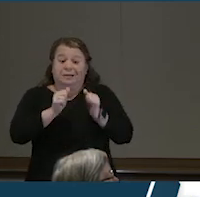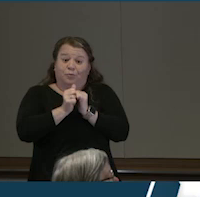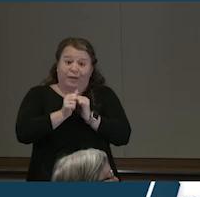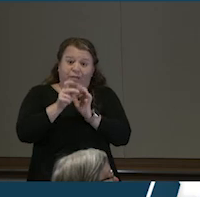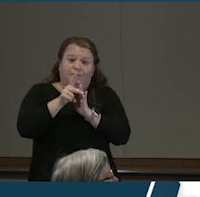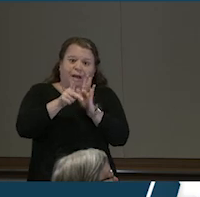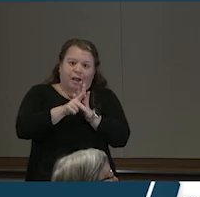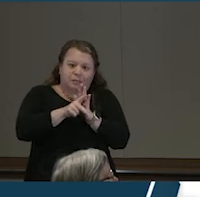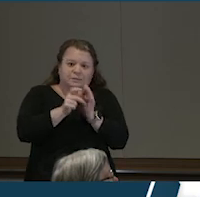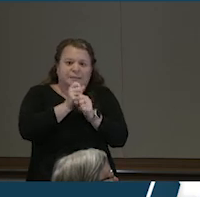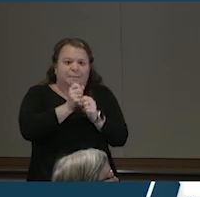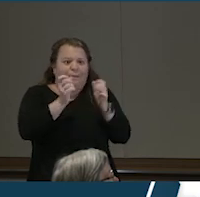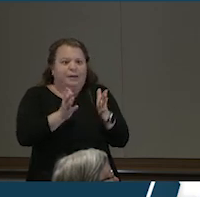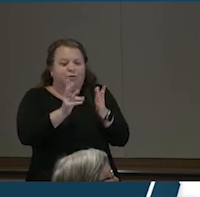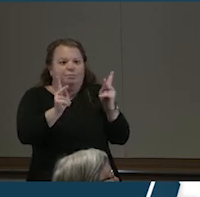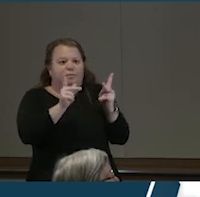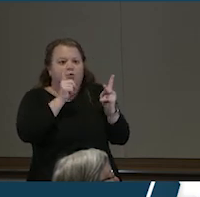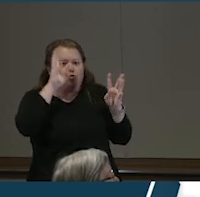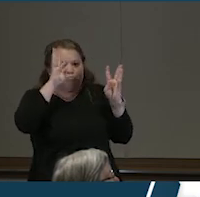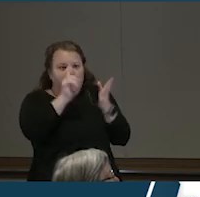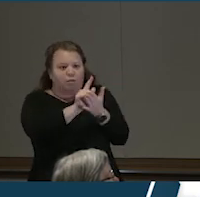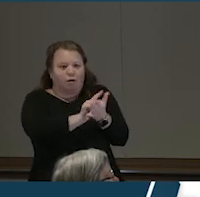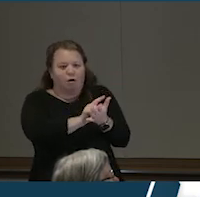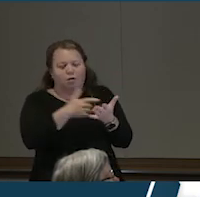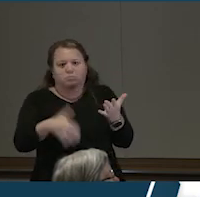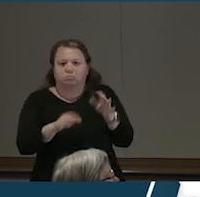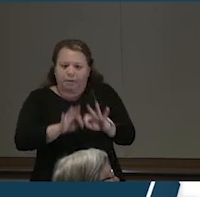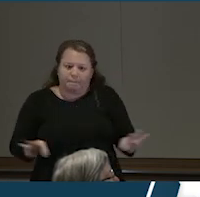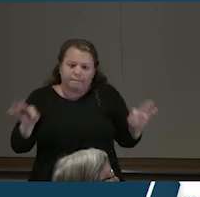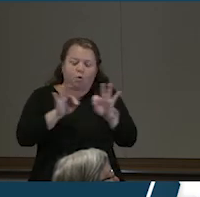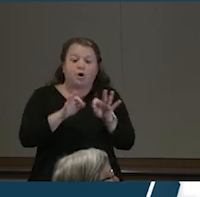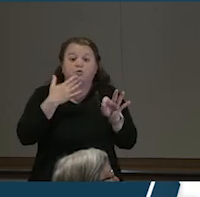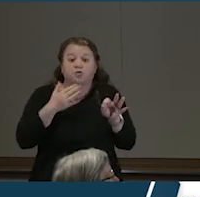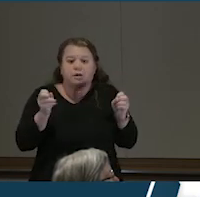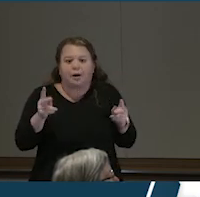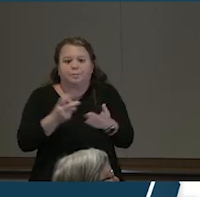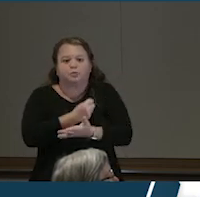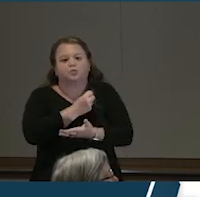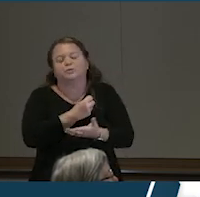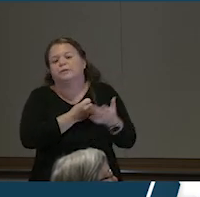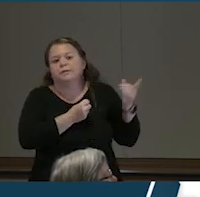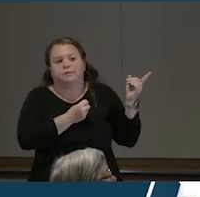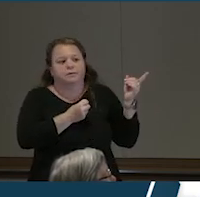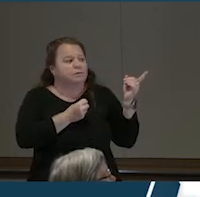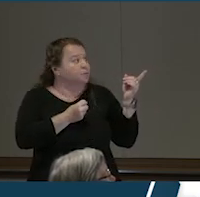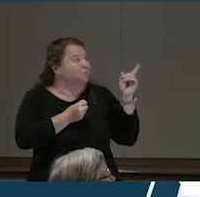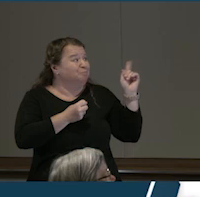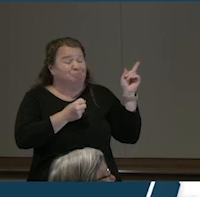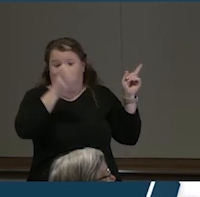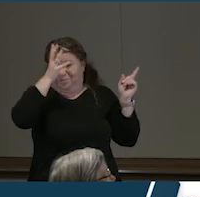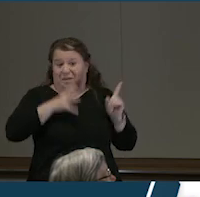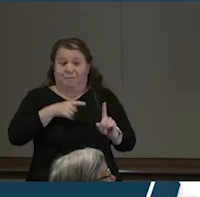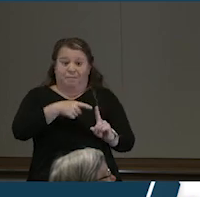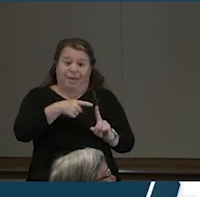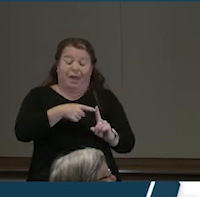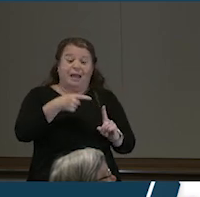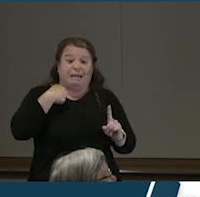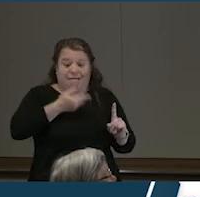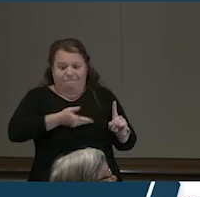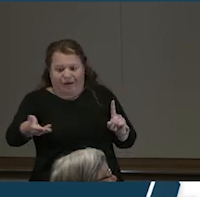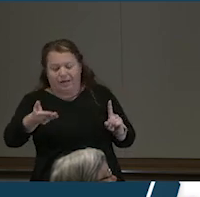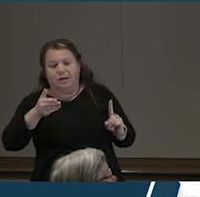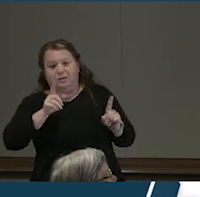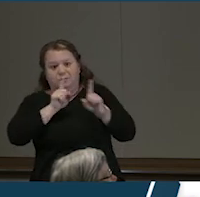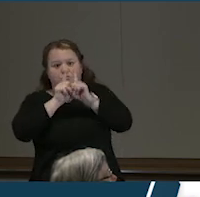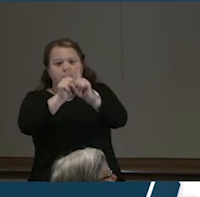policymakers, is so important because it gives you the opportunity. Like, there's nobody else. He took us into the House. So this